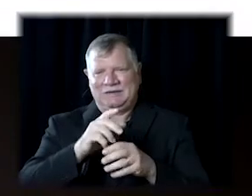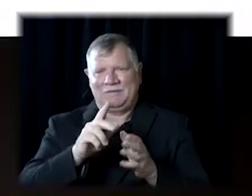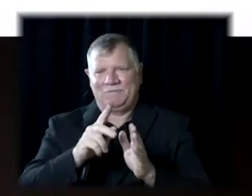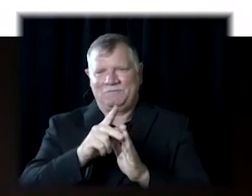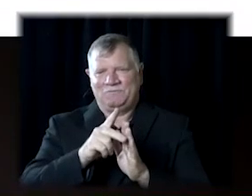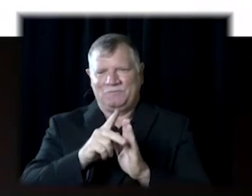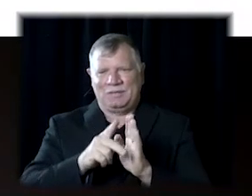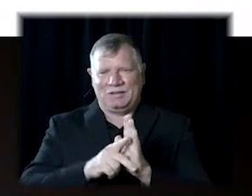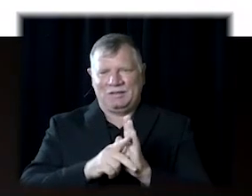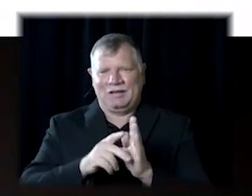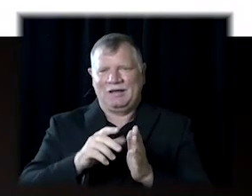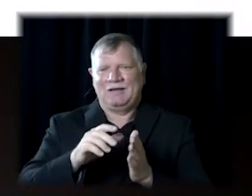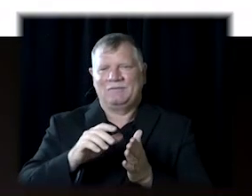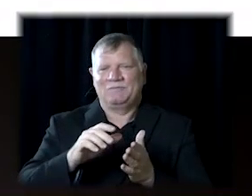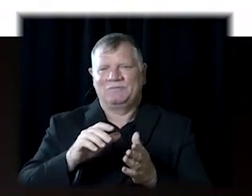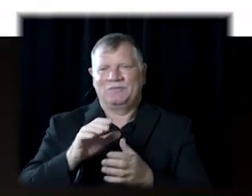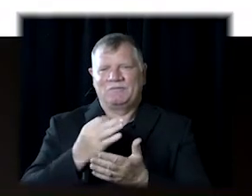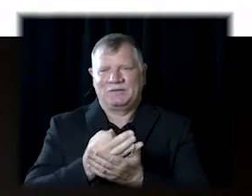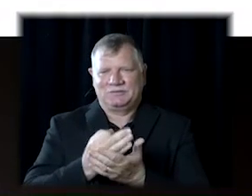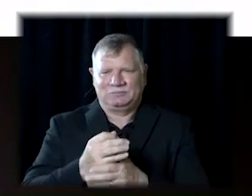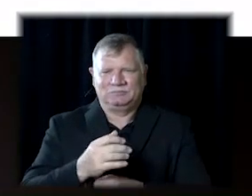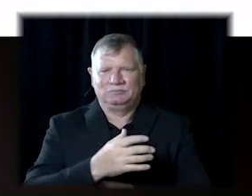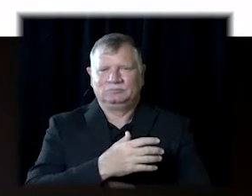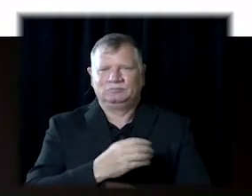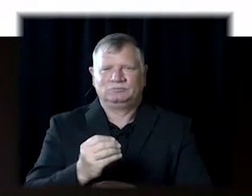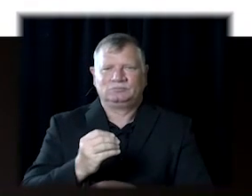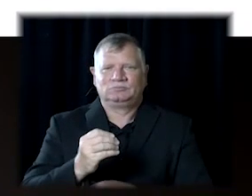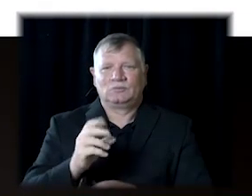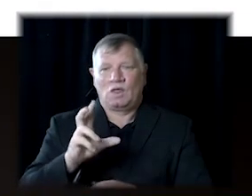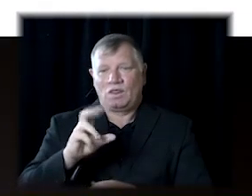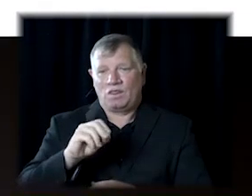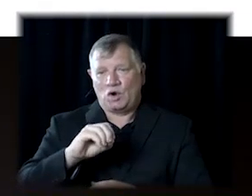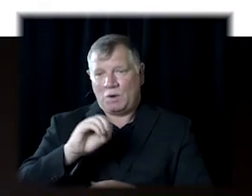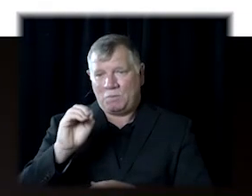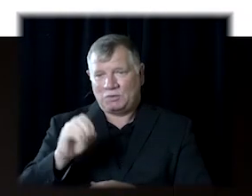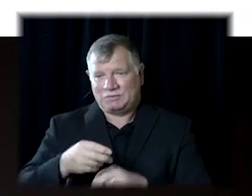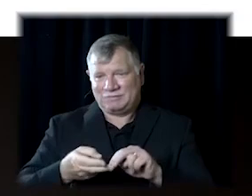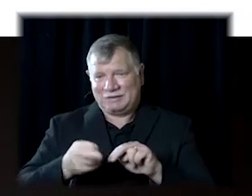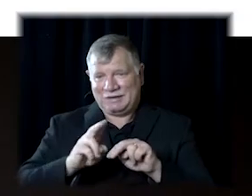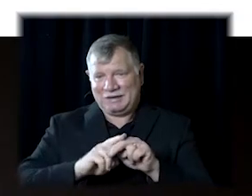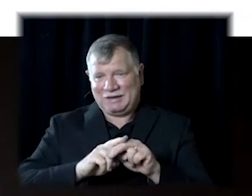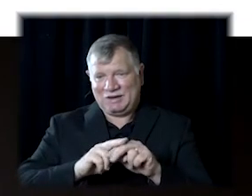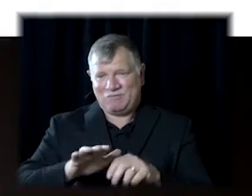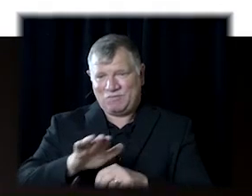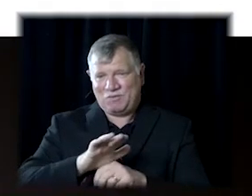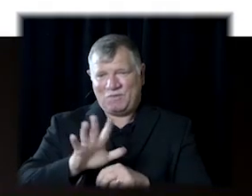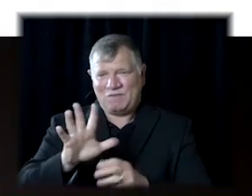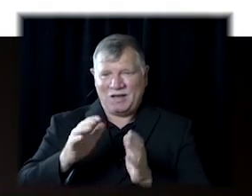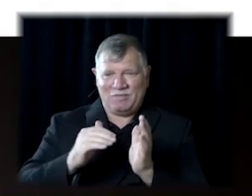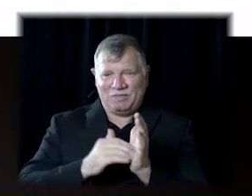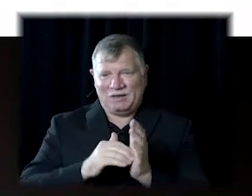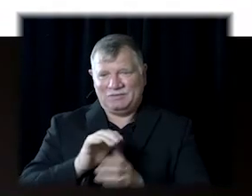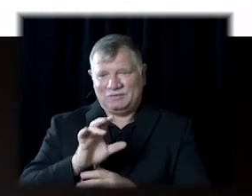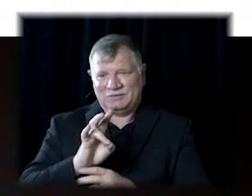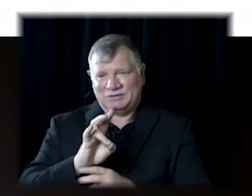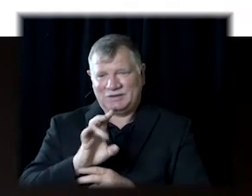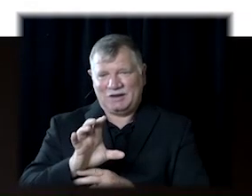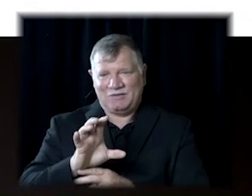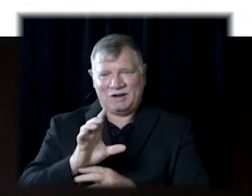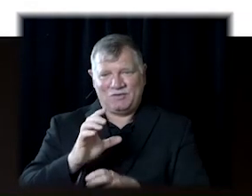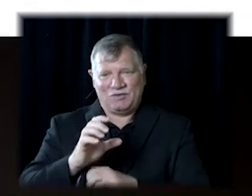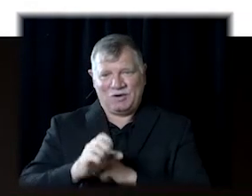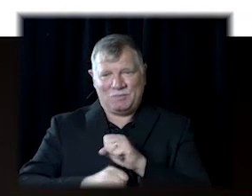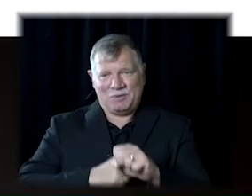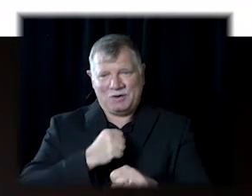Salaries and required benefits for sworn officers would increase by about 30% over 2 years, or roughly $5,750 per